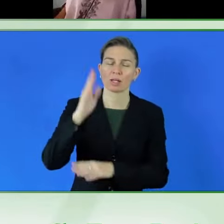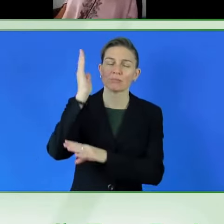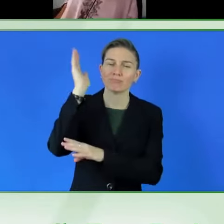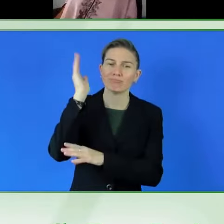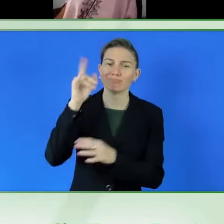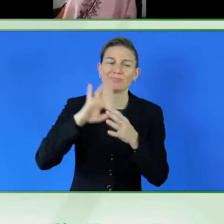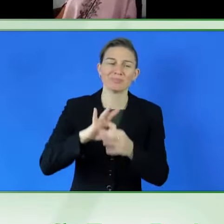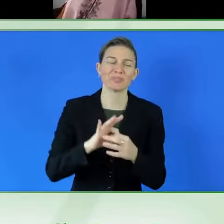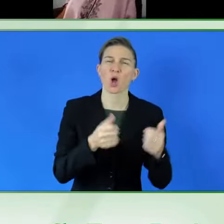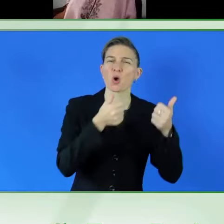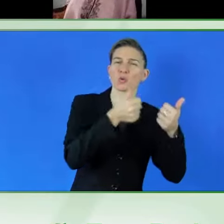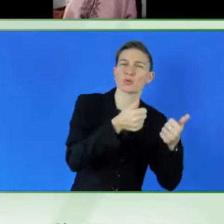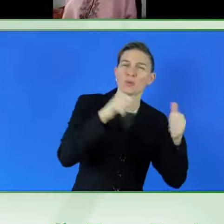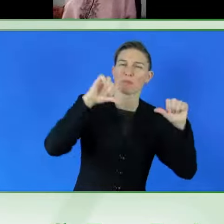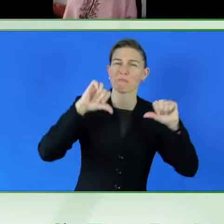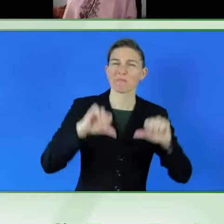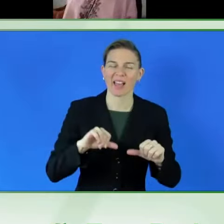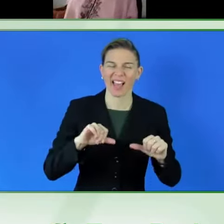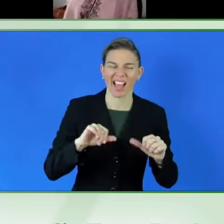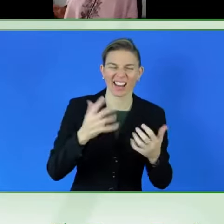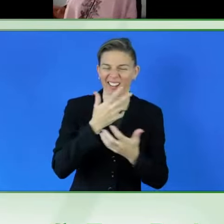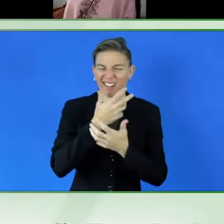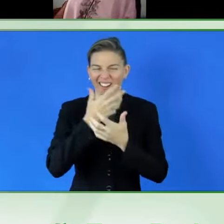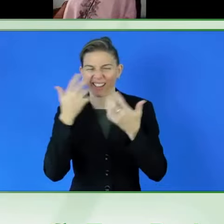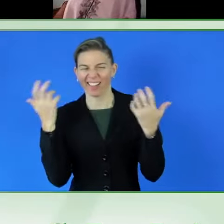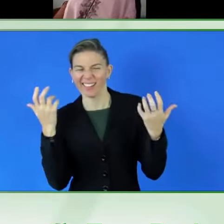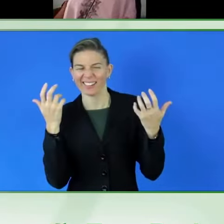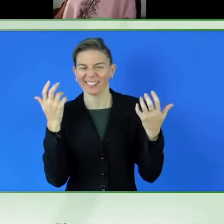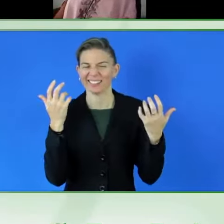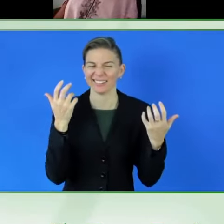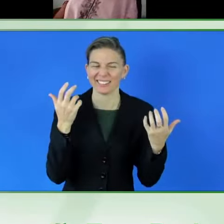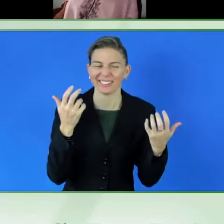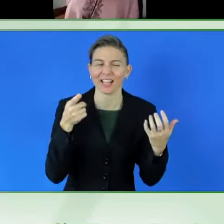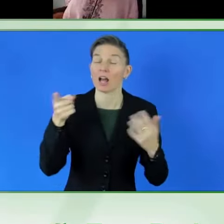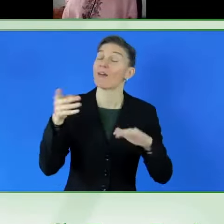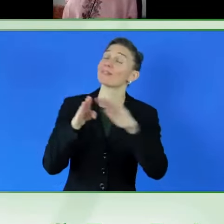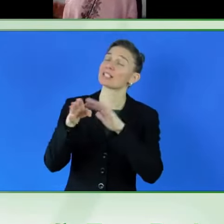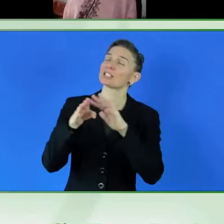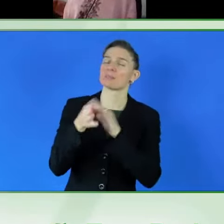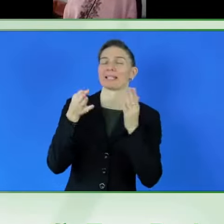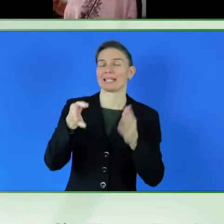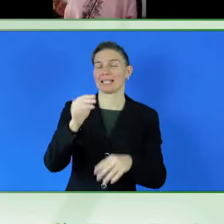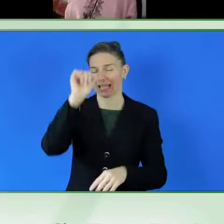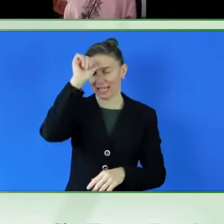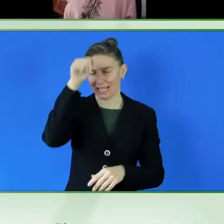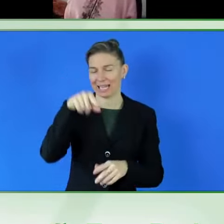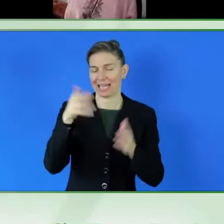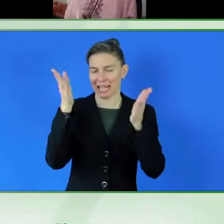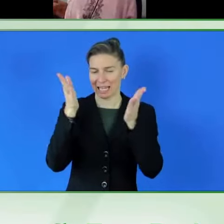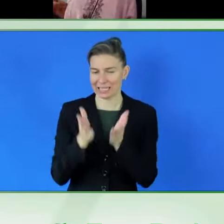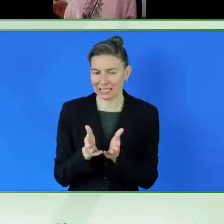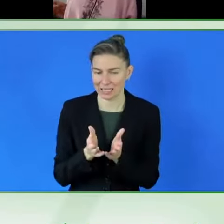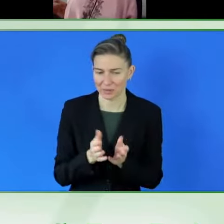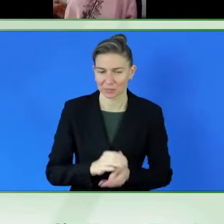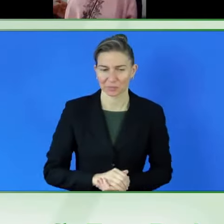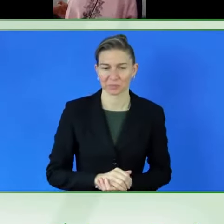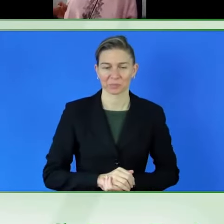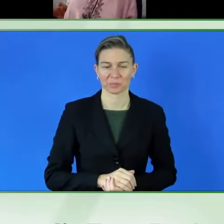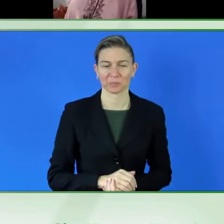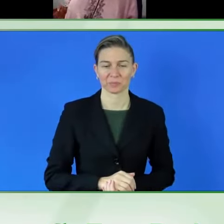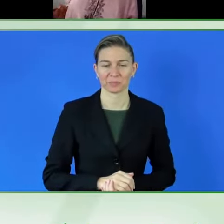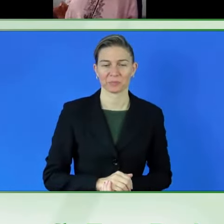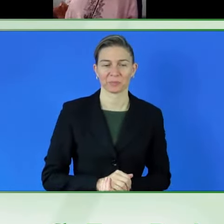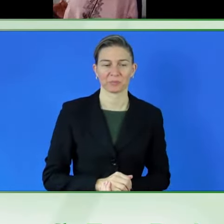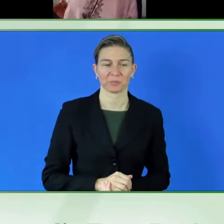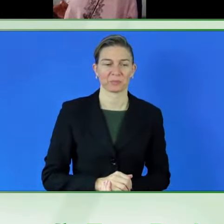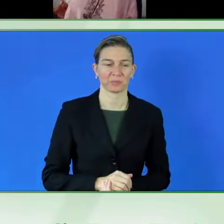bad, and ugly of accessibility in India. The good part is that Government